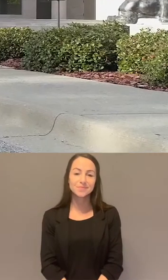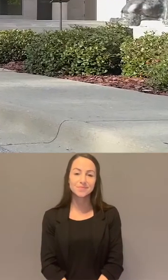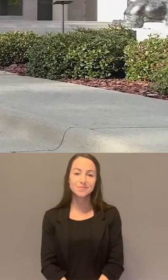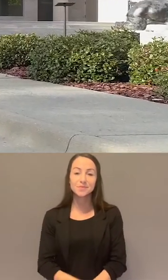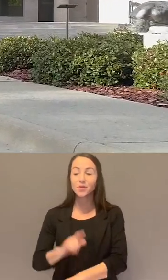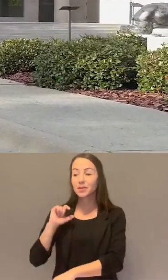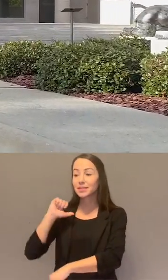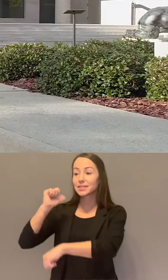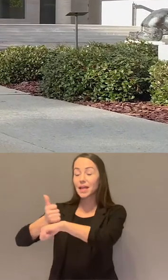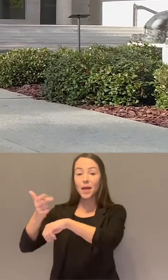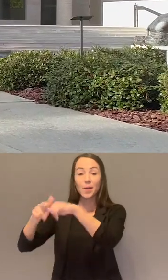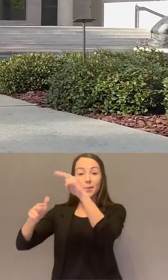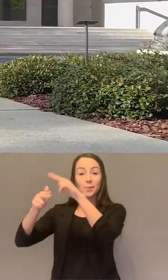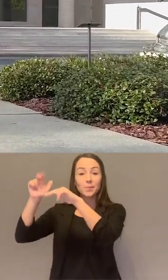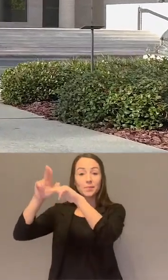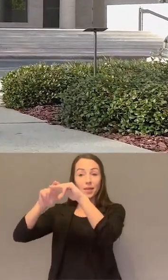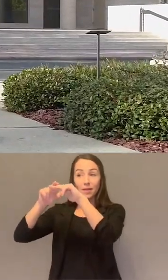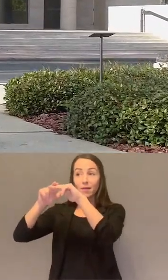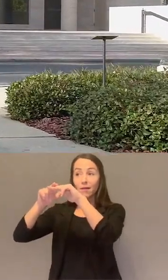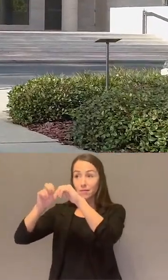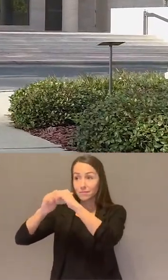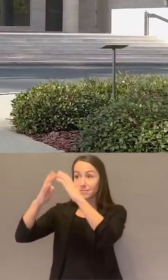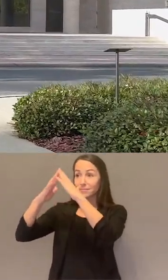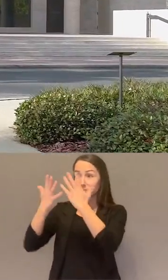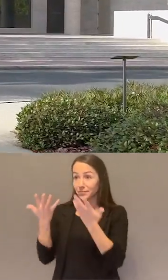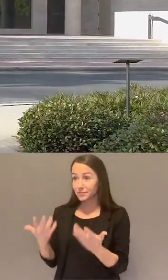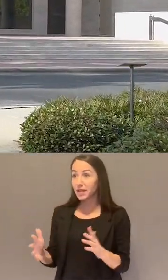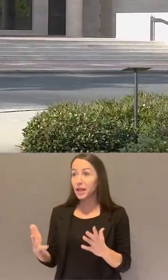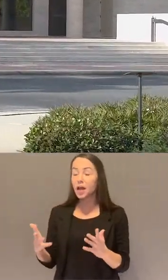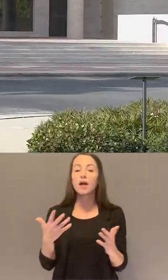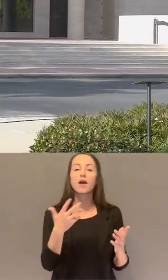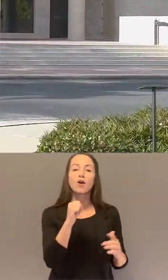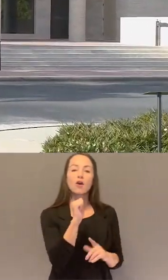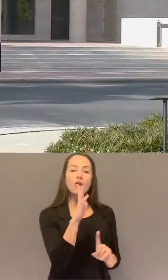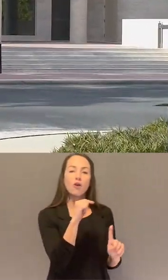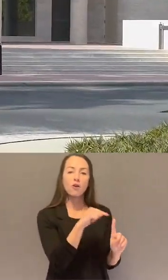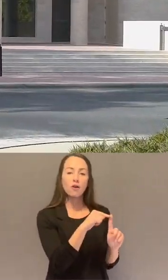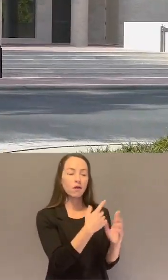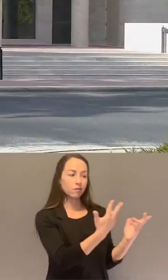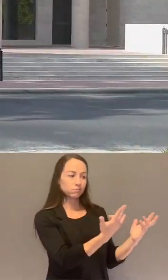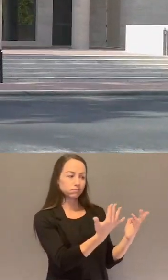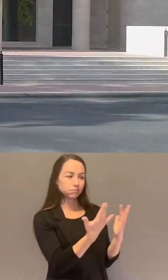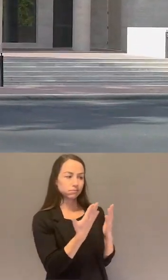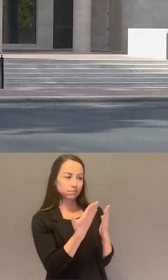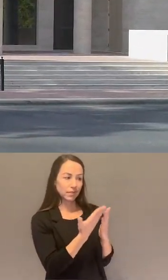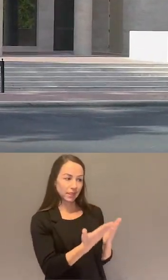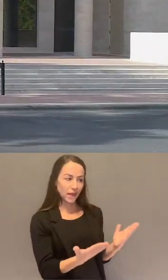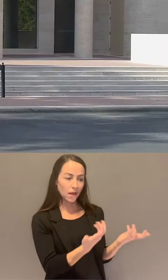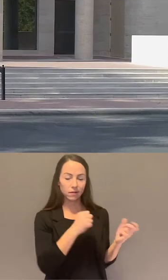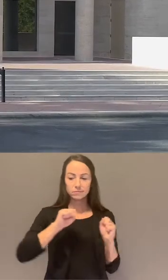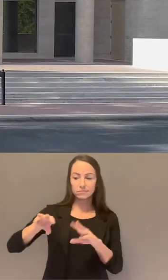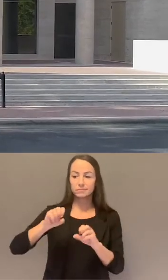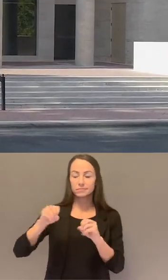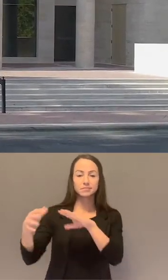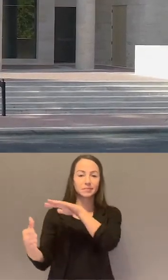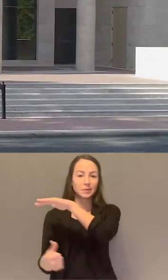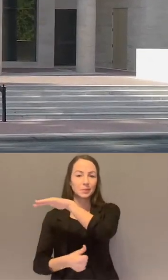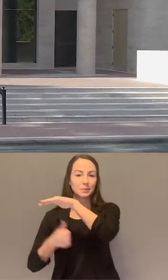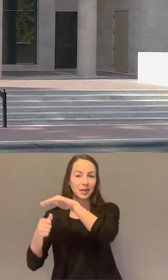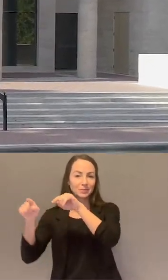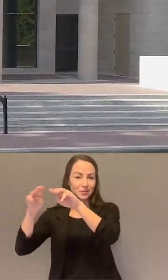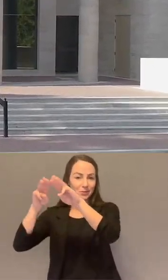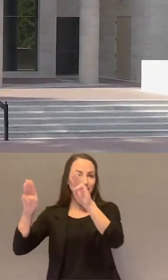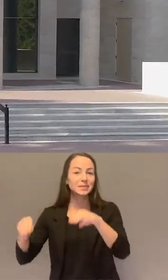When we got it built, Art started moving stuff into the basement down there below from out of his house. He had everything in his house